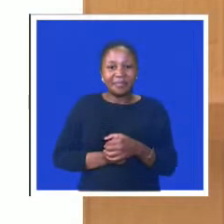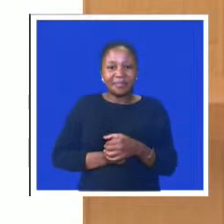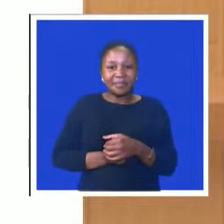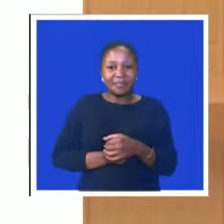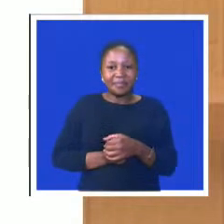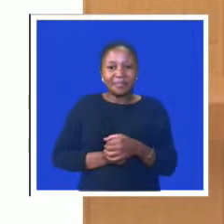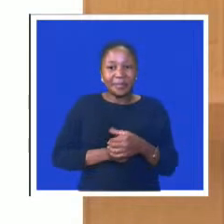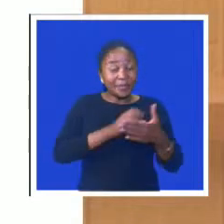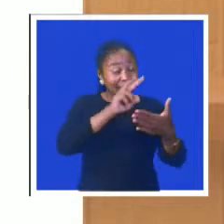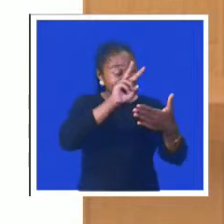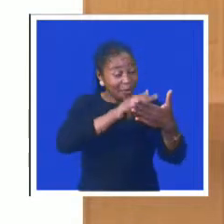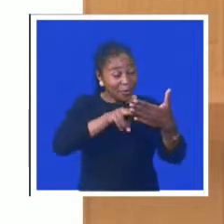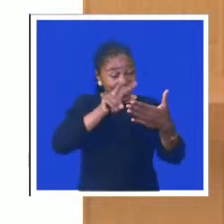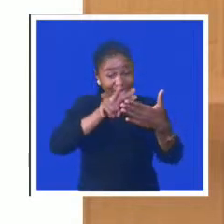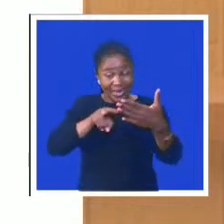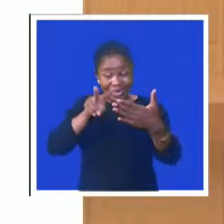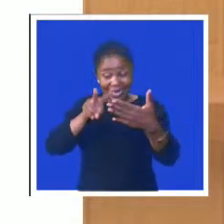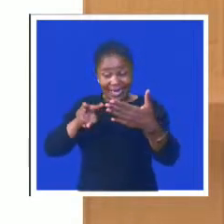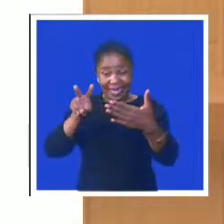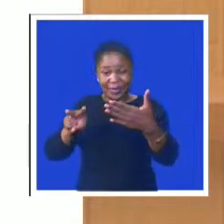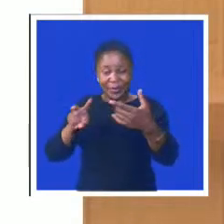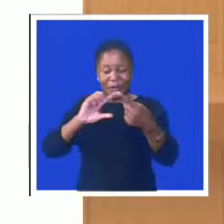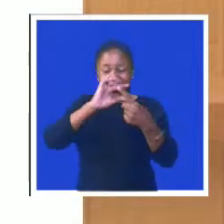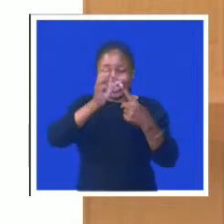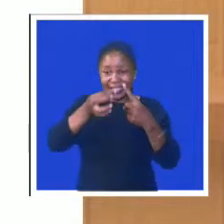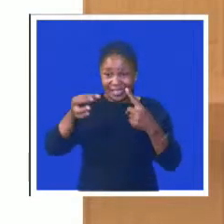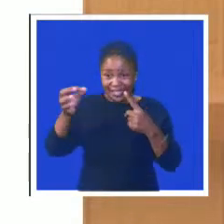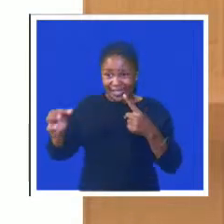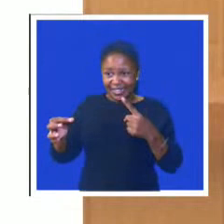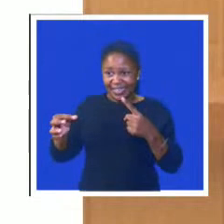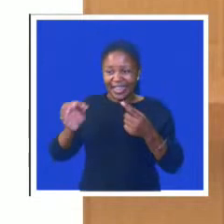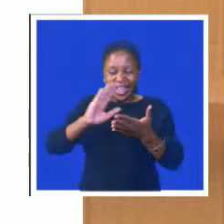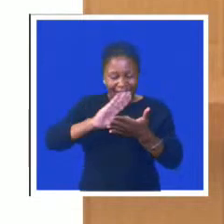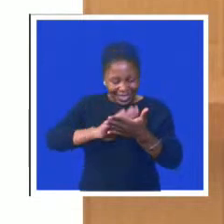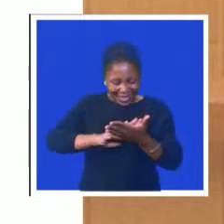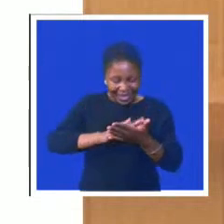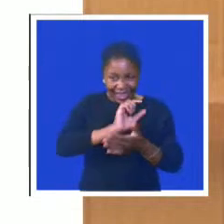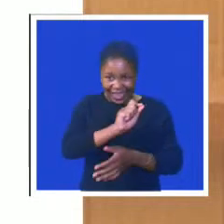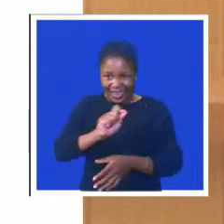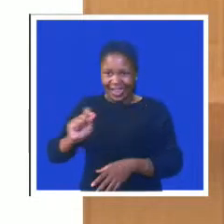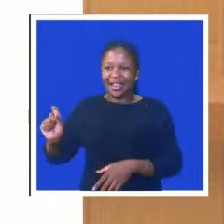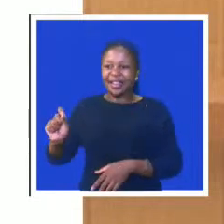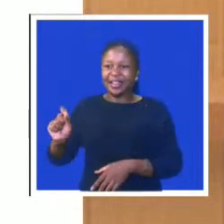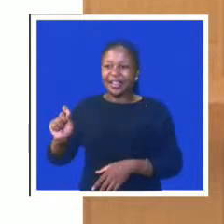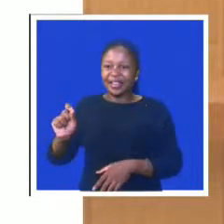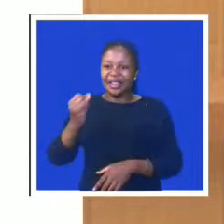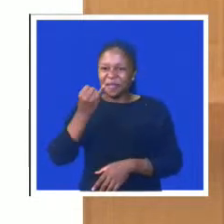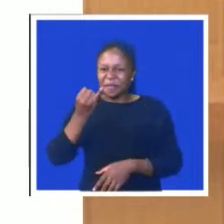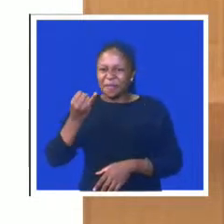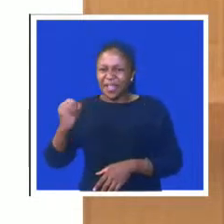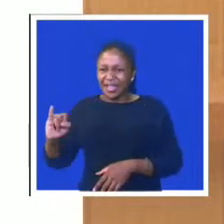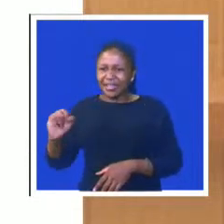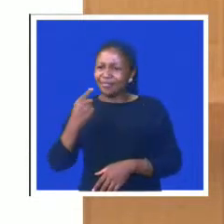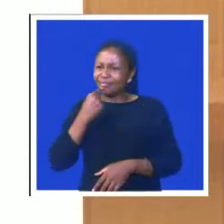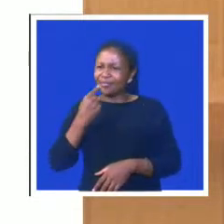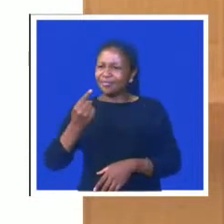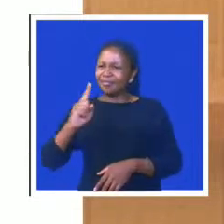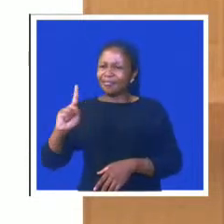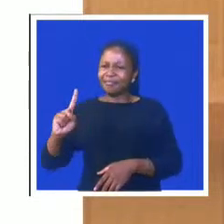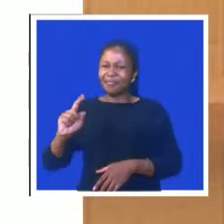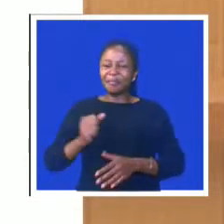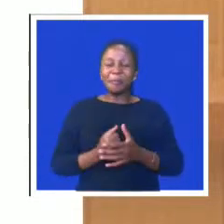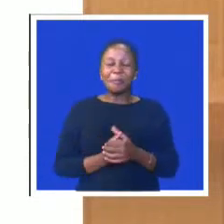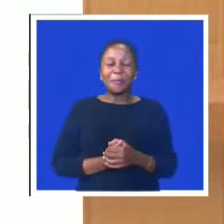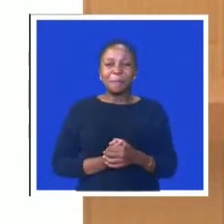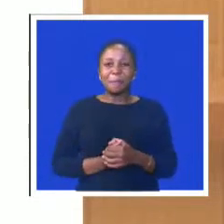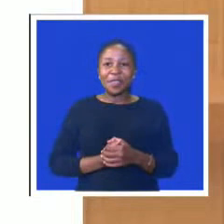let me read, dear Lena, the first sentence for you. It says,